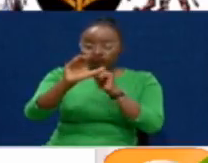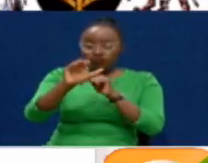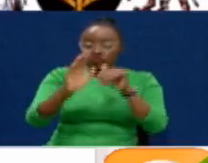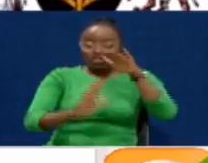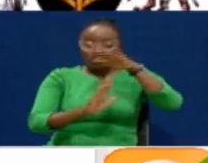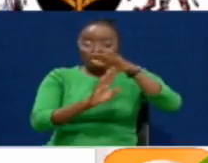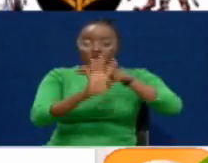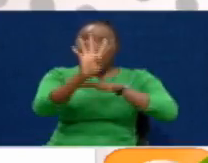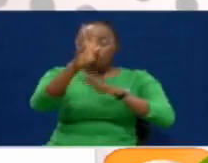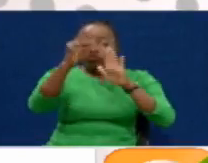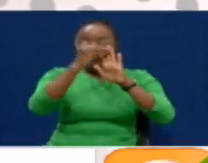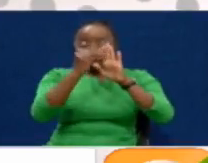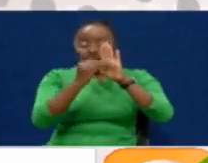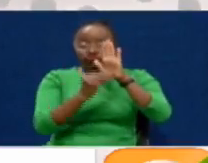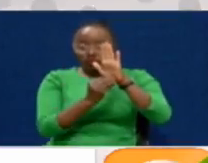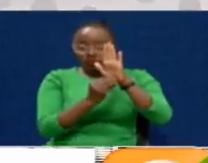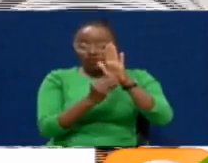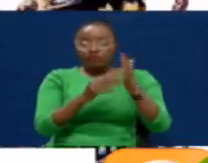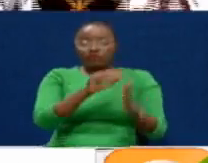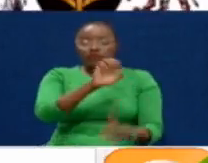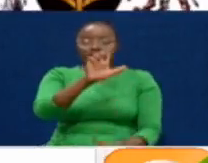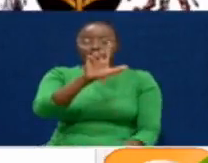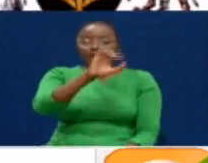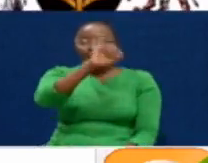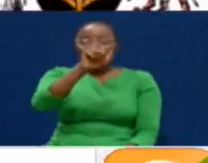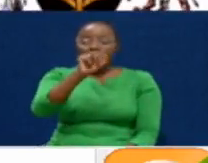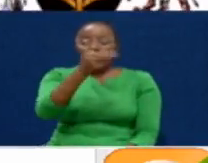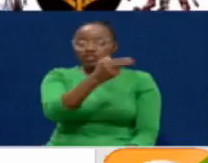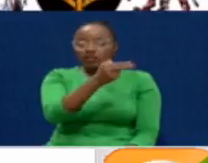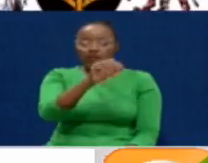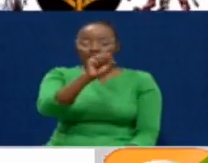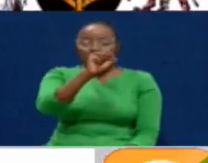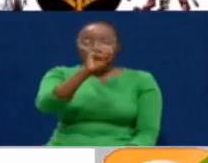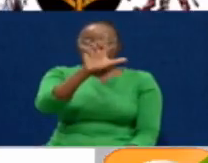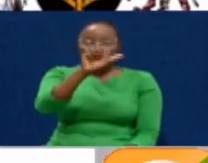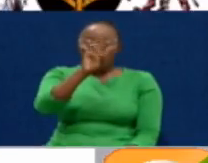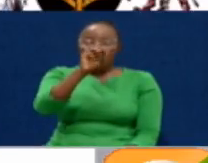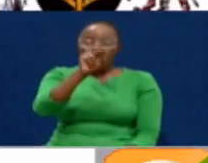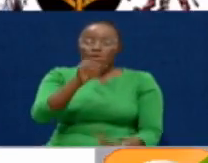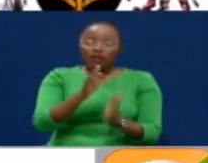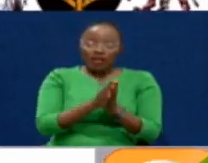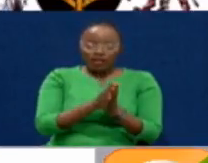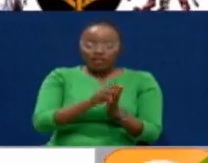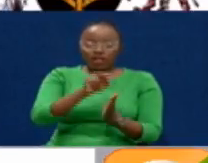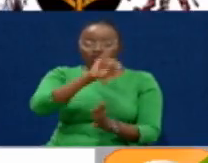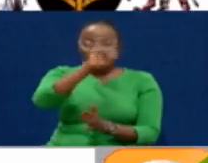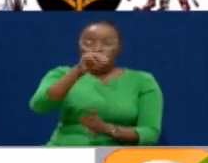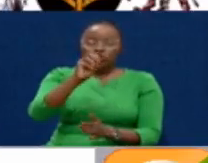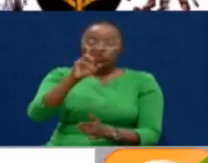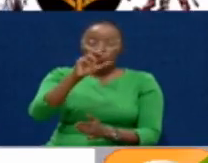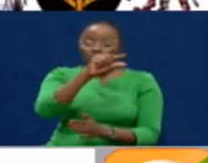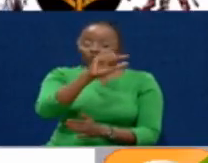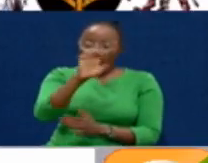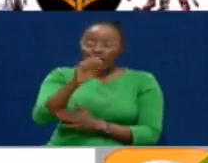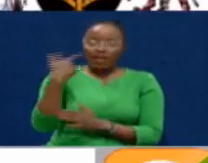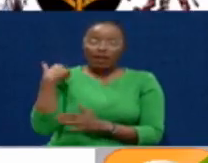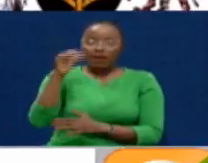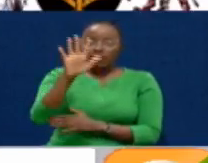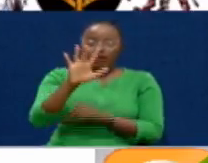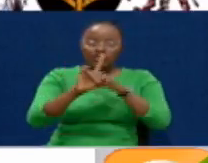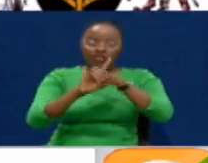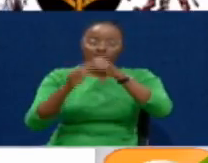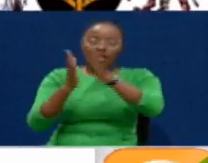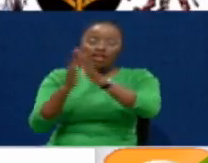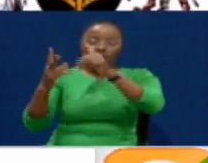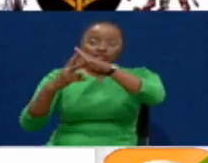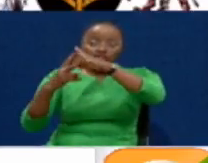the top four list. Professors Elijah Omwenga, Solomon Shibairo, and Banan Njoroge finished fifth, sixth, and